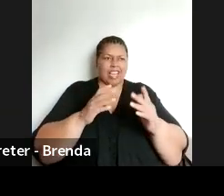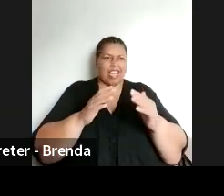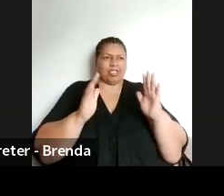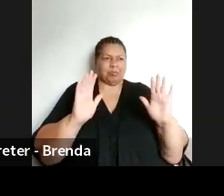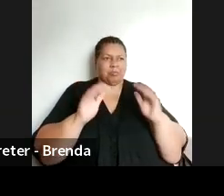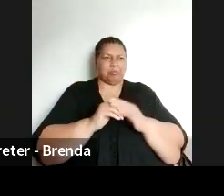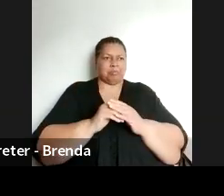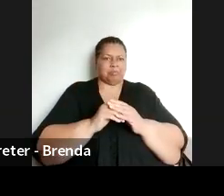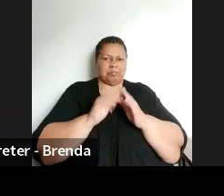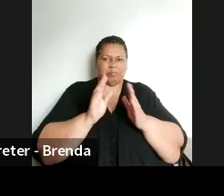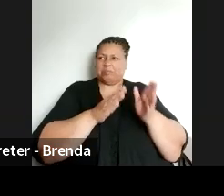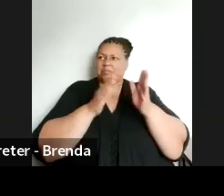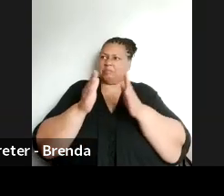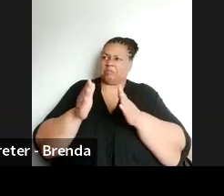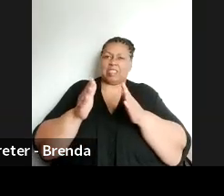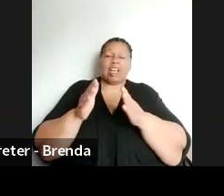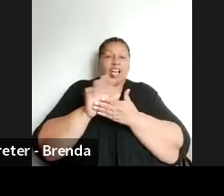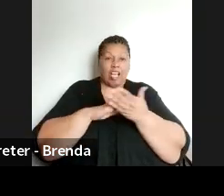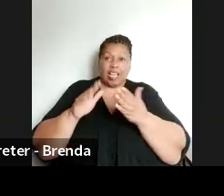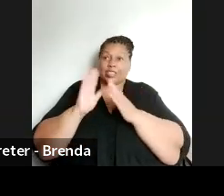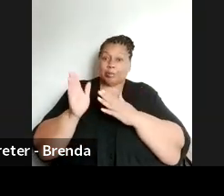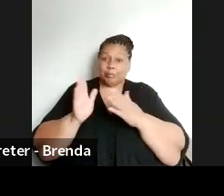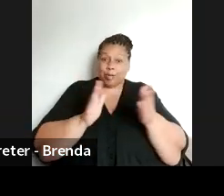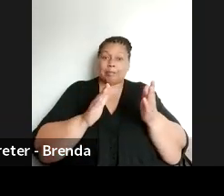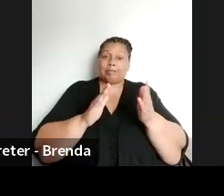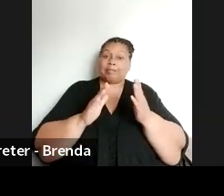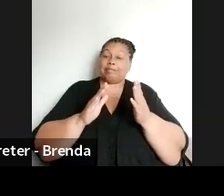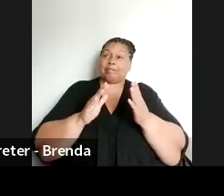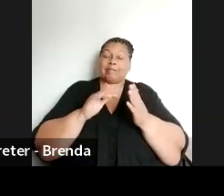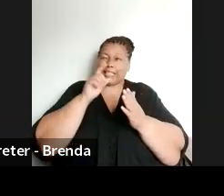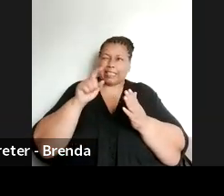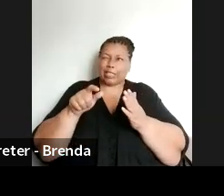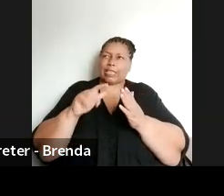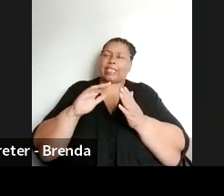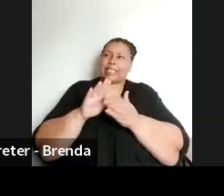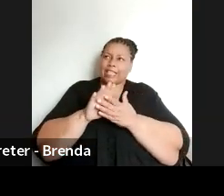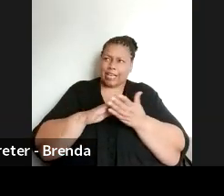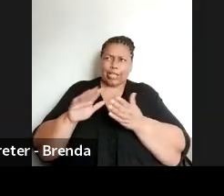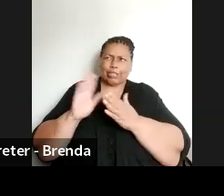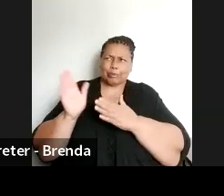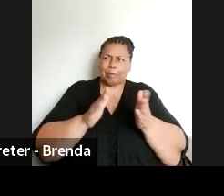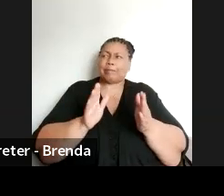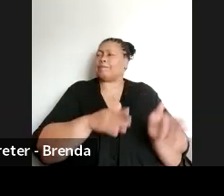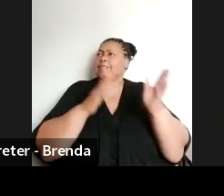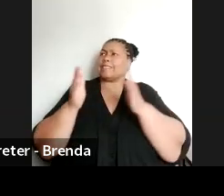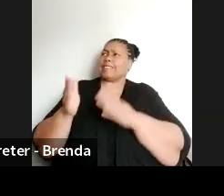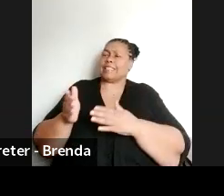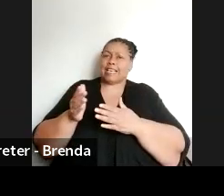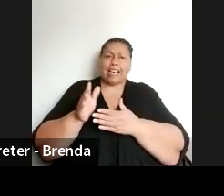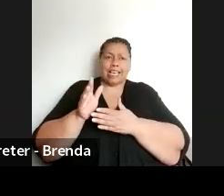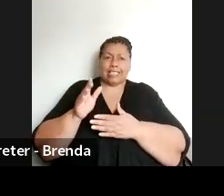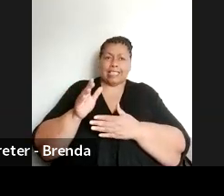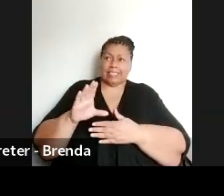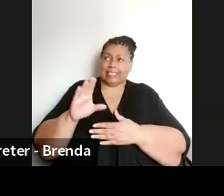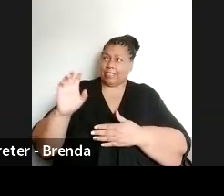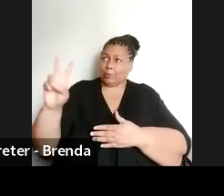times college are looking for. College prep classes are not necessarily college prep are general classes. If you're in CP2, college prep 2, I'm going to be